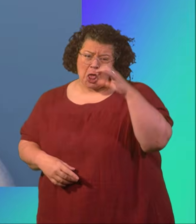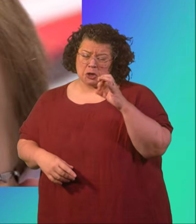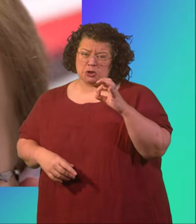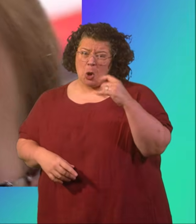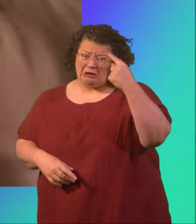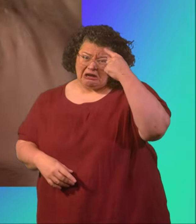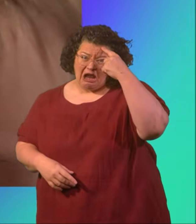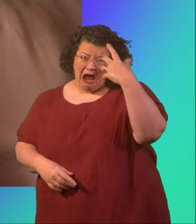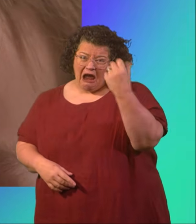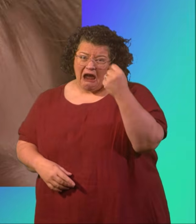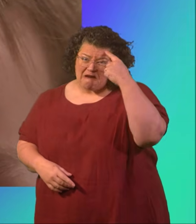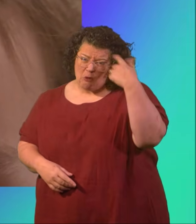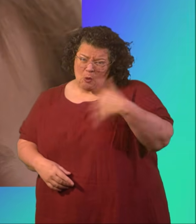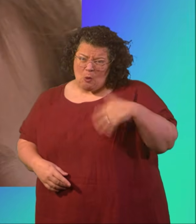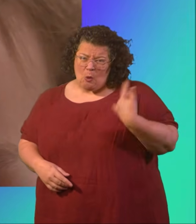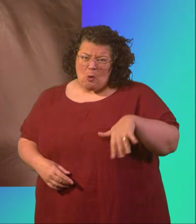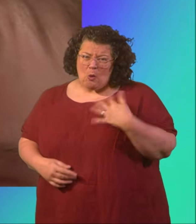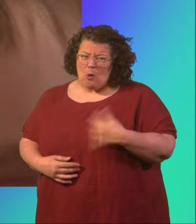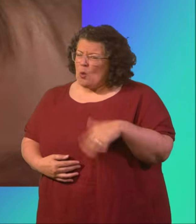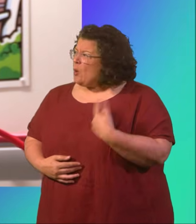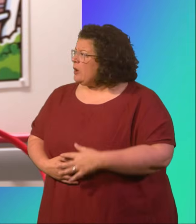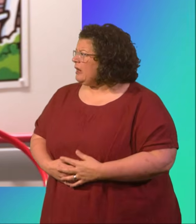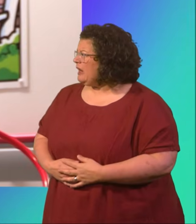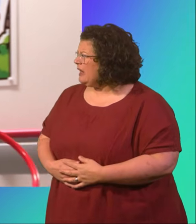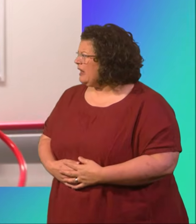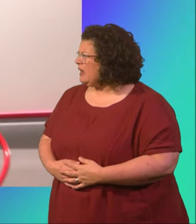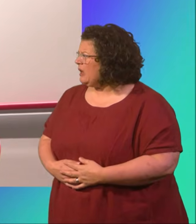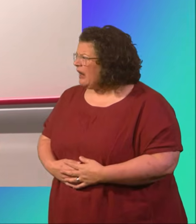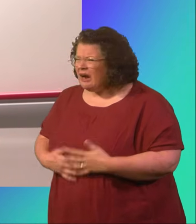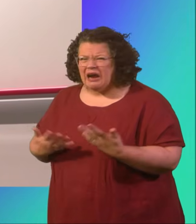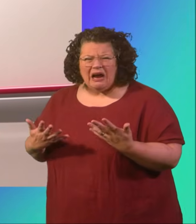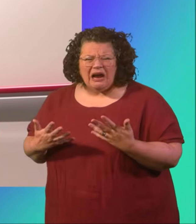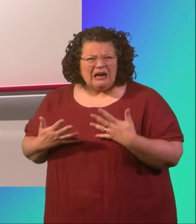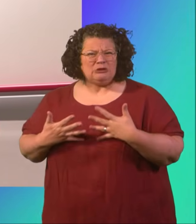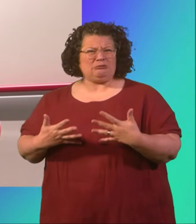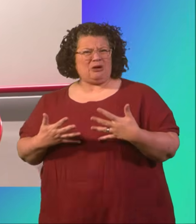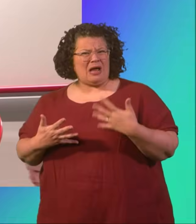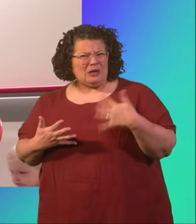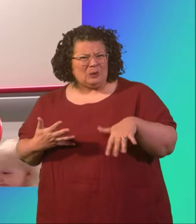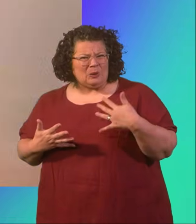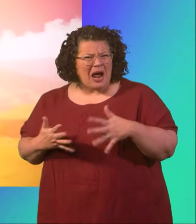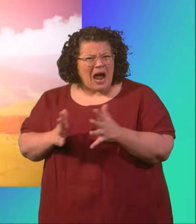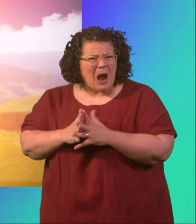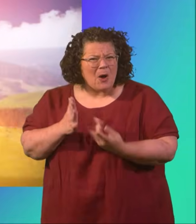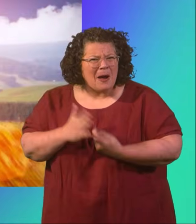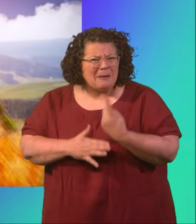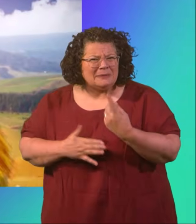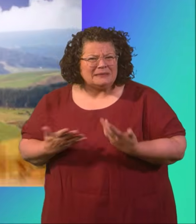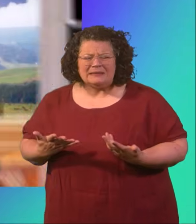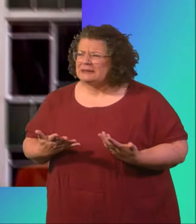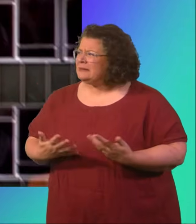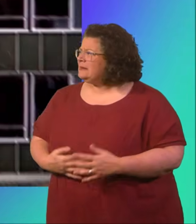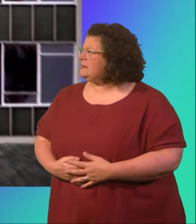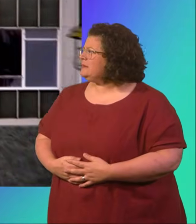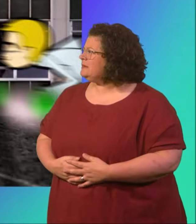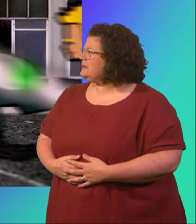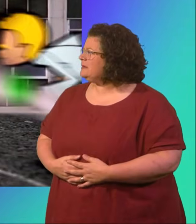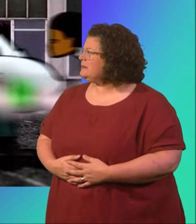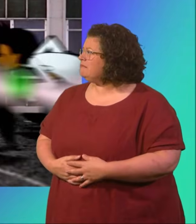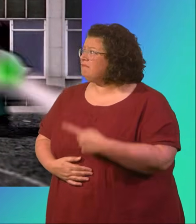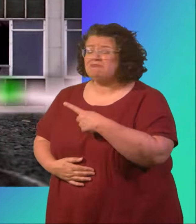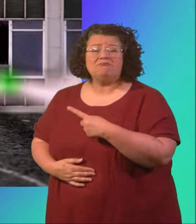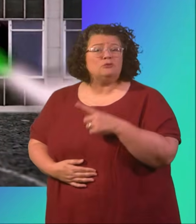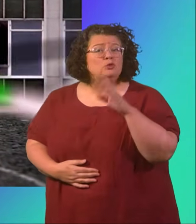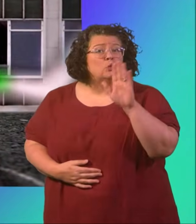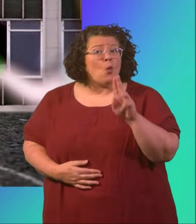stone in my head. It hurt. I'm not surprised. How did that happen? It was just another